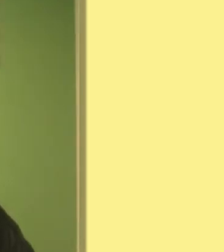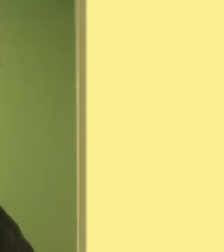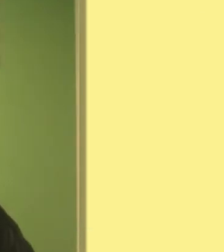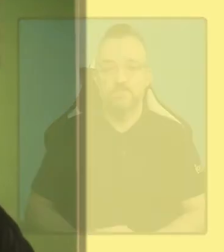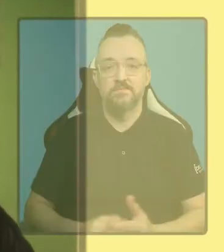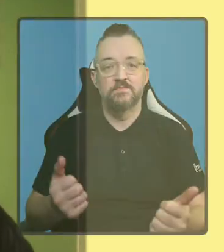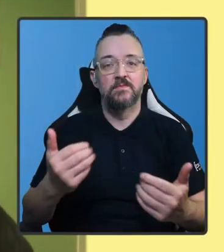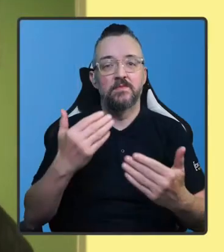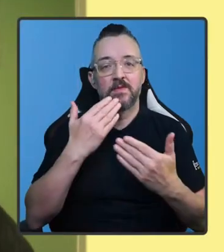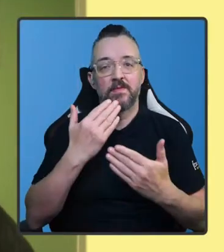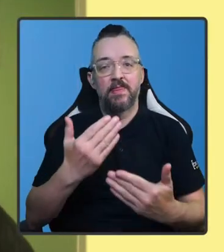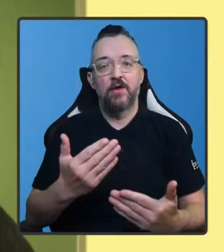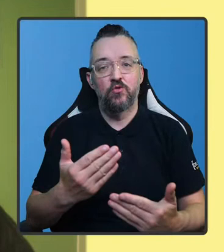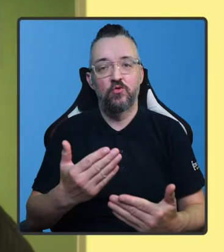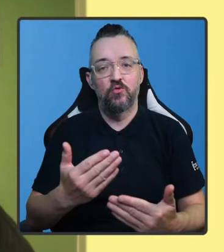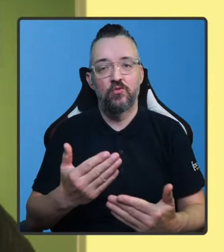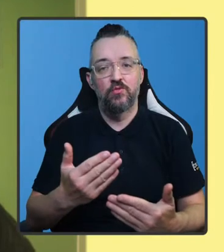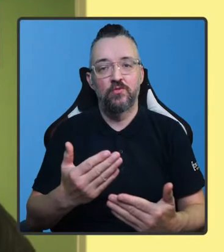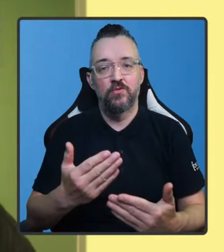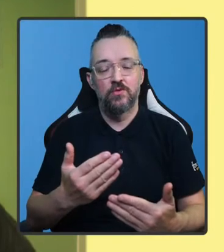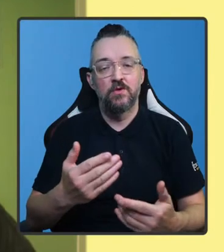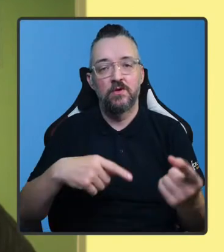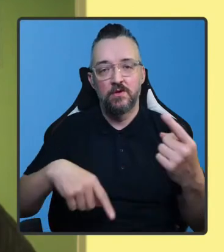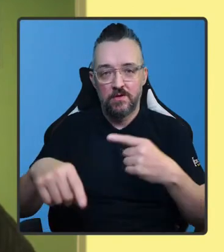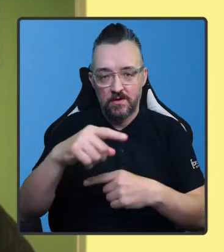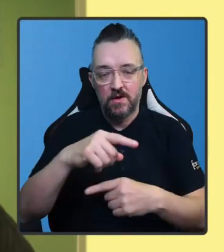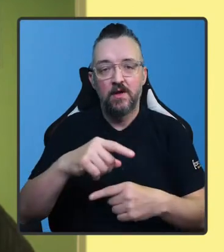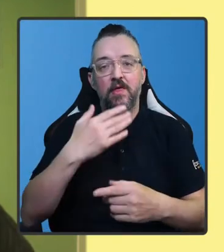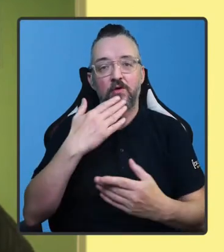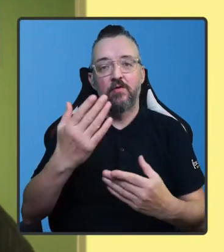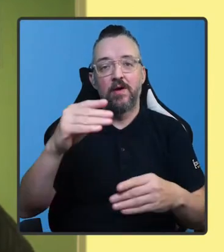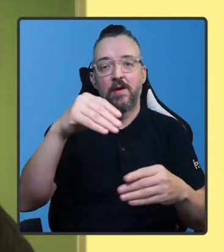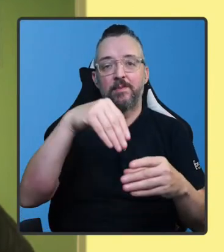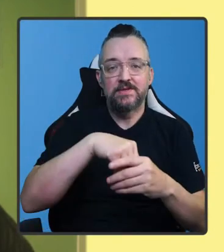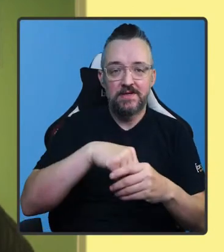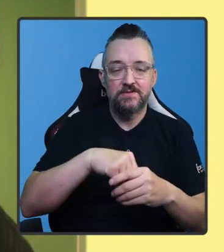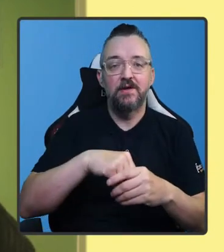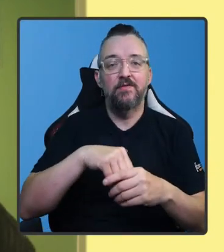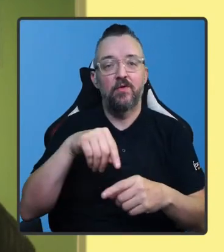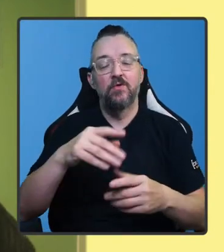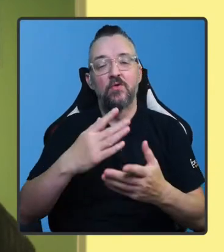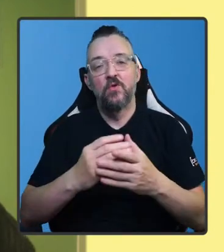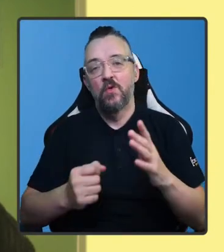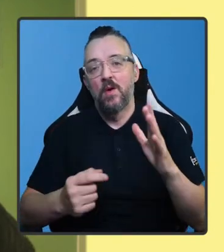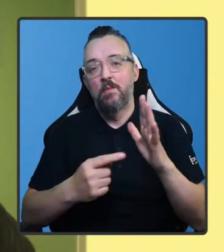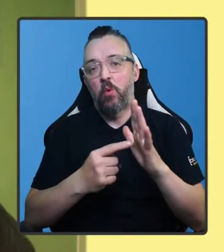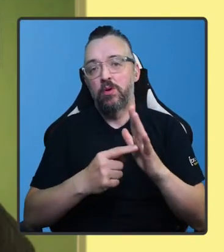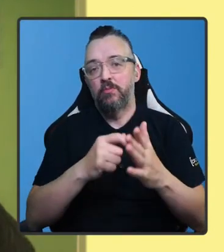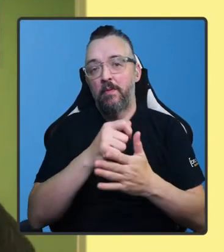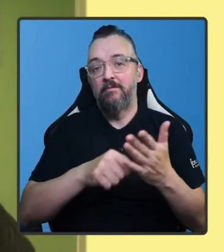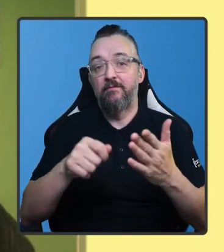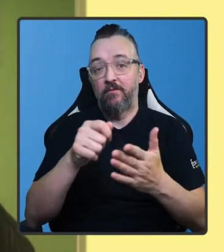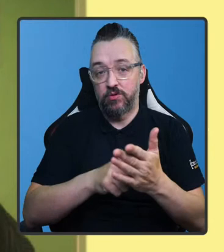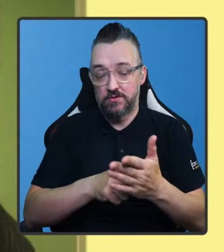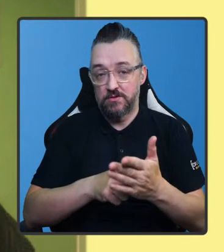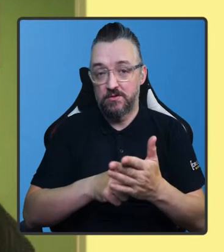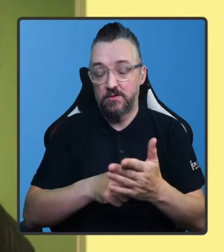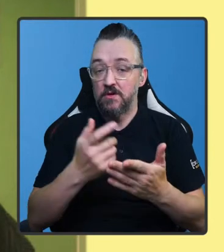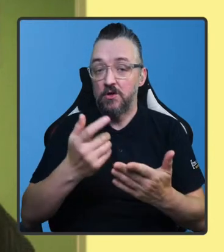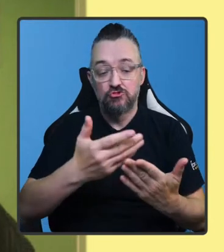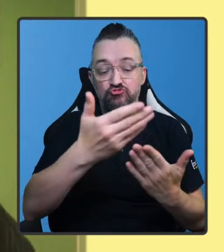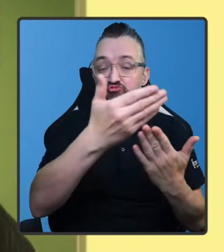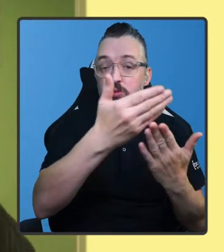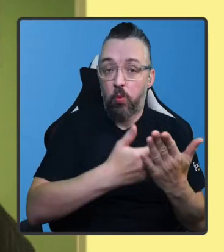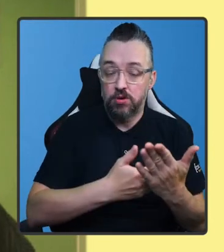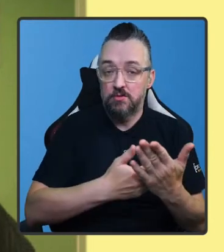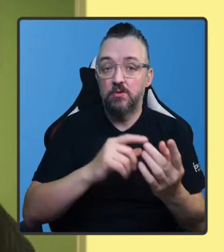Thank you very much, delegates, and thank you for participating in that important vote. And the report of the Conferences Committee and